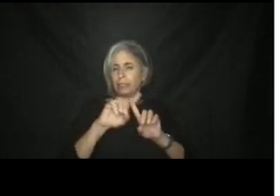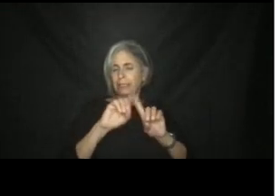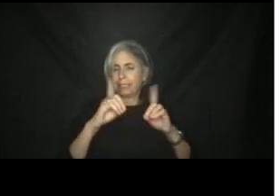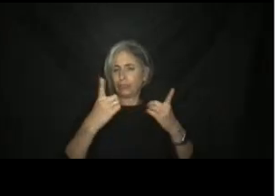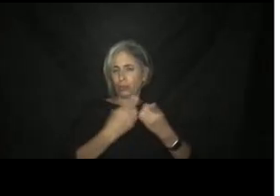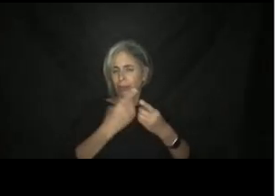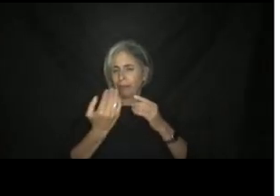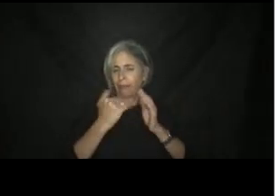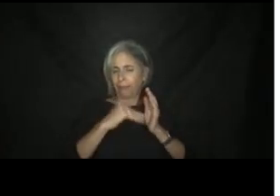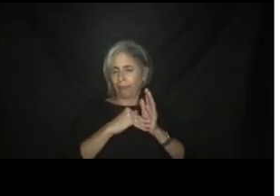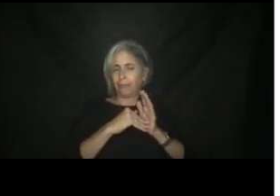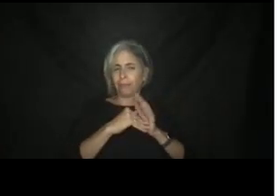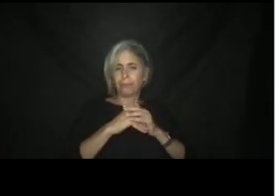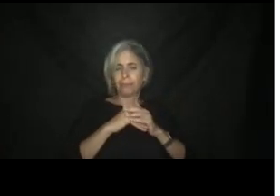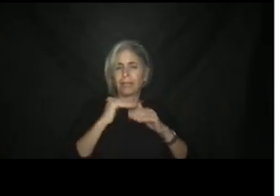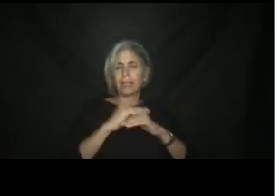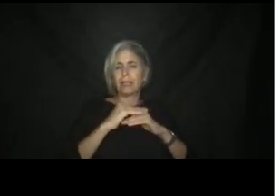please.